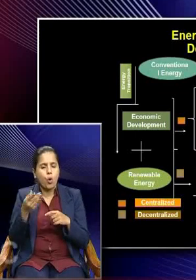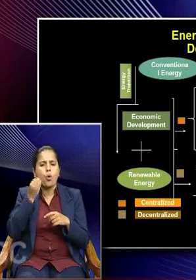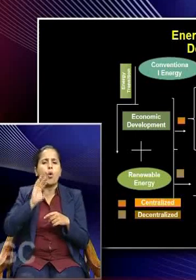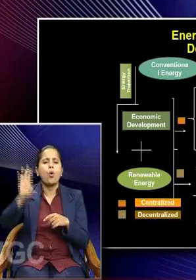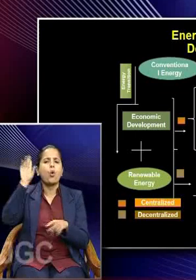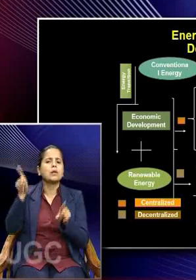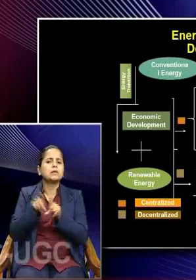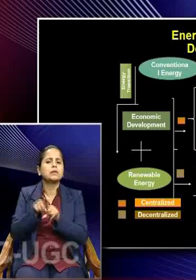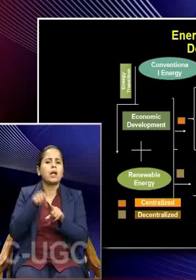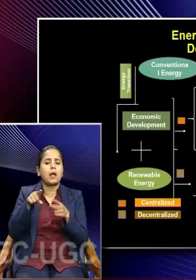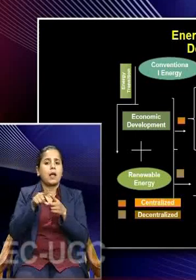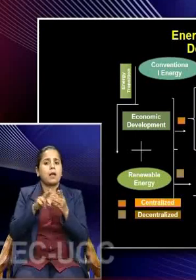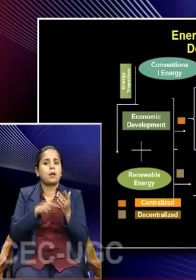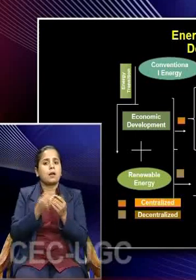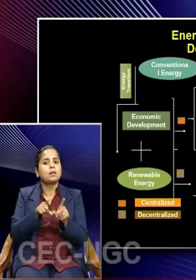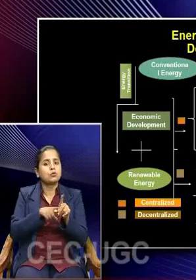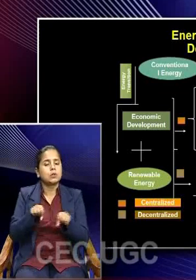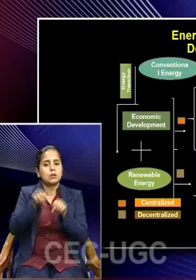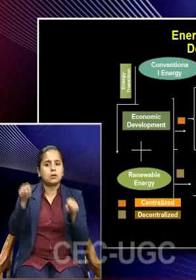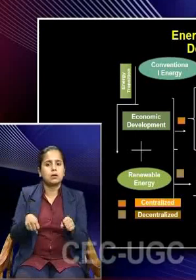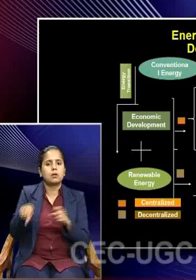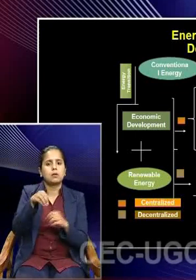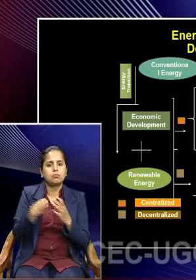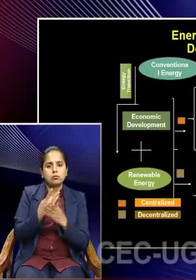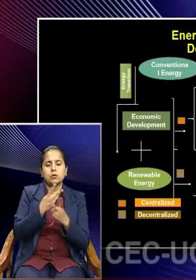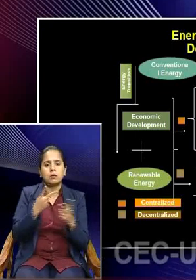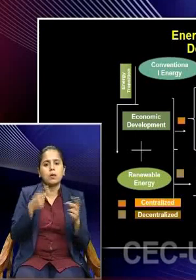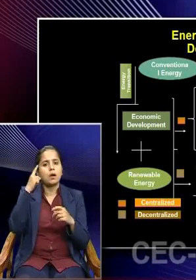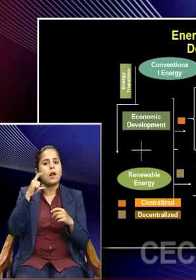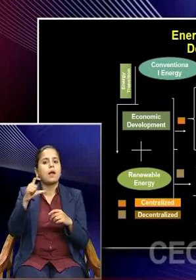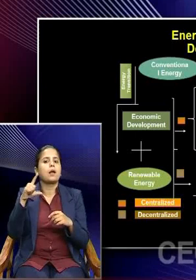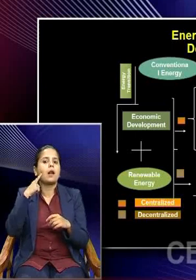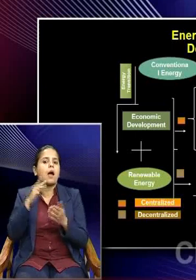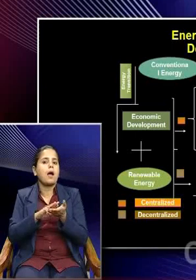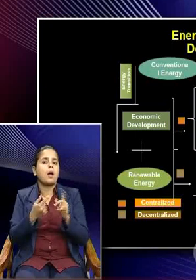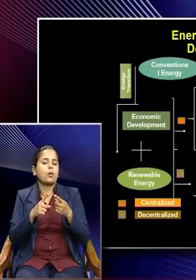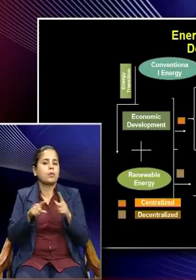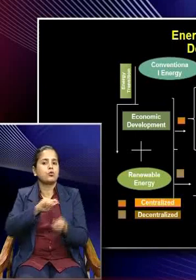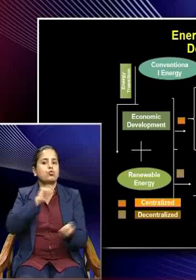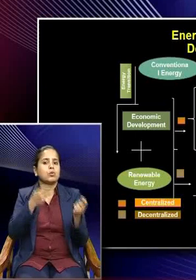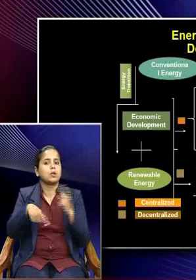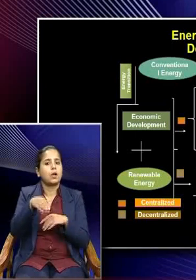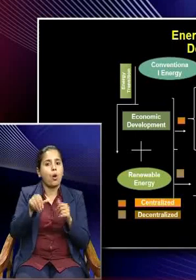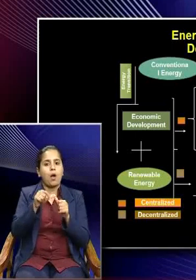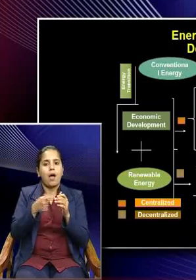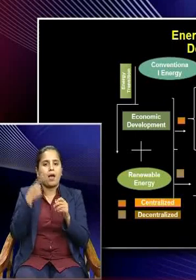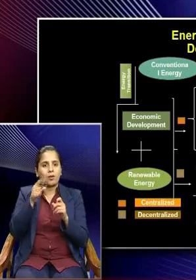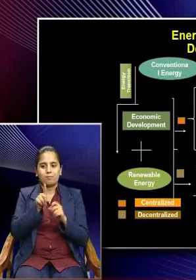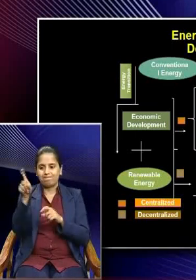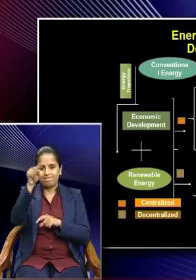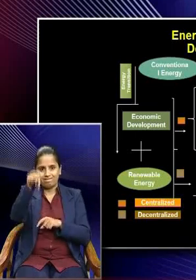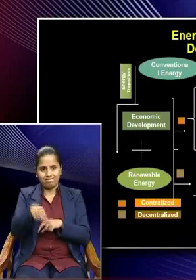of energy system, it leads to emission and climate change. As you can see, the arrows are moving.